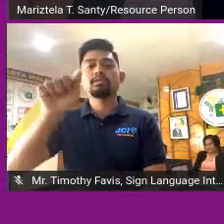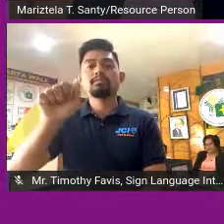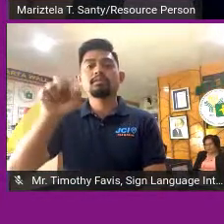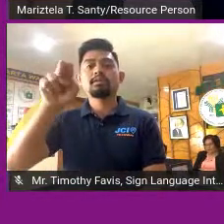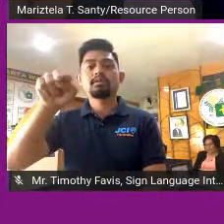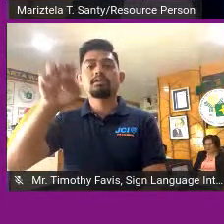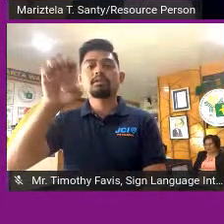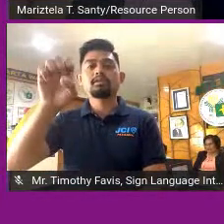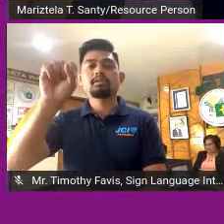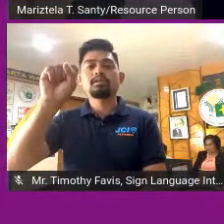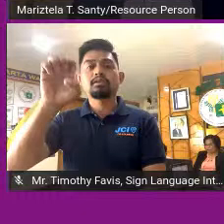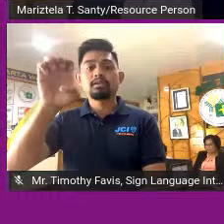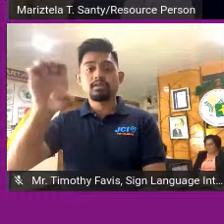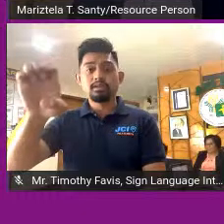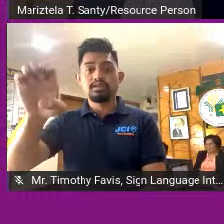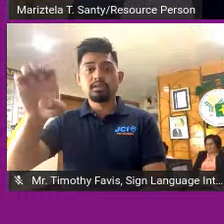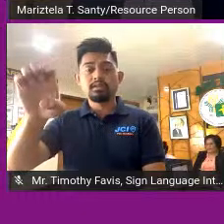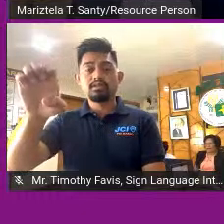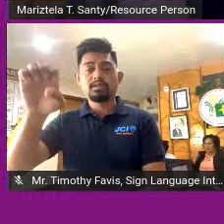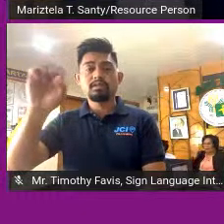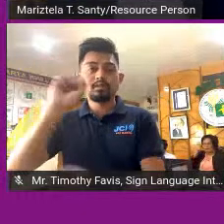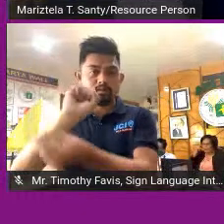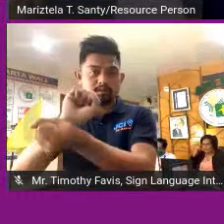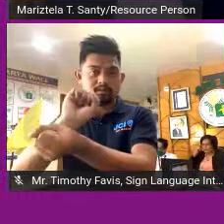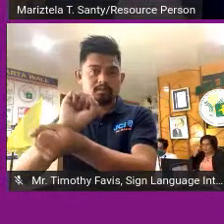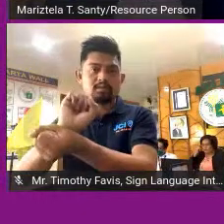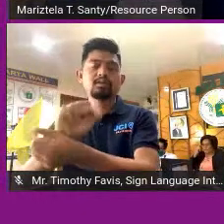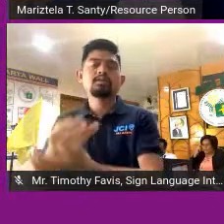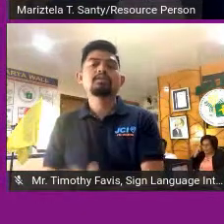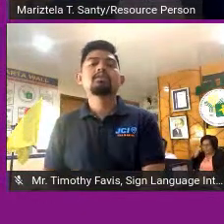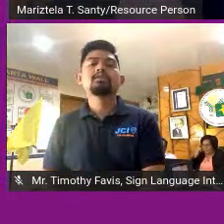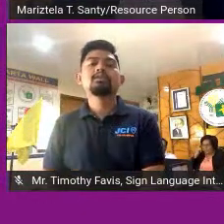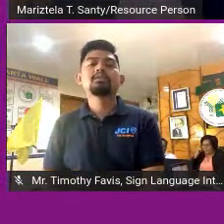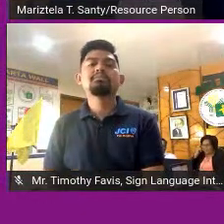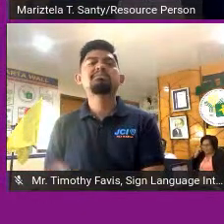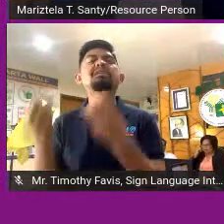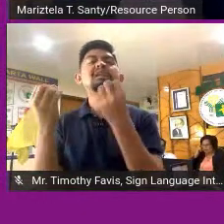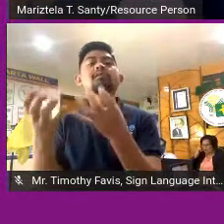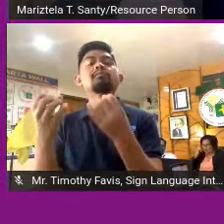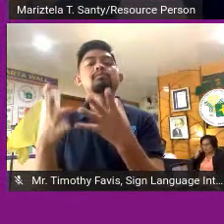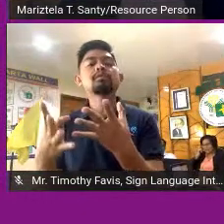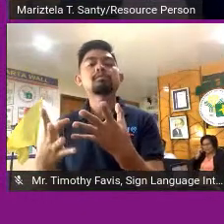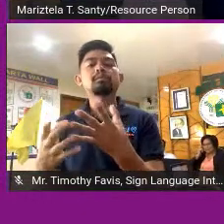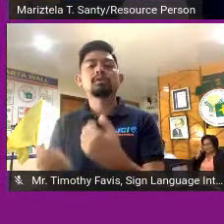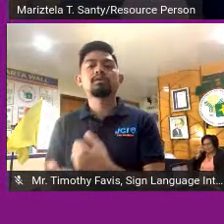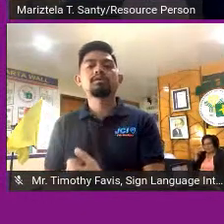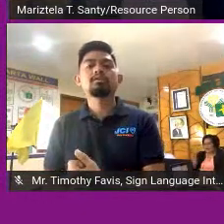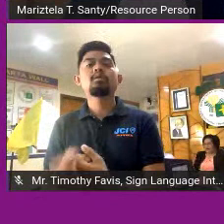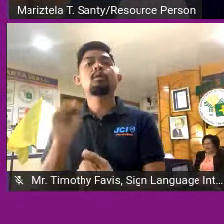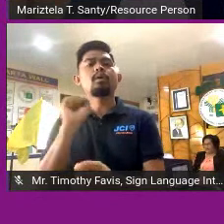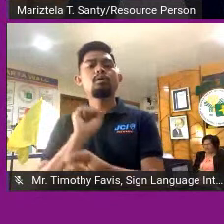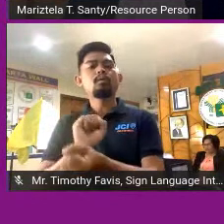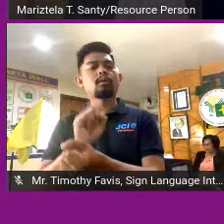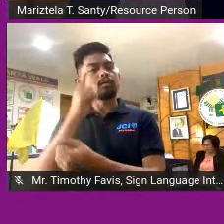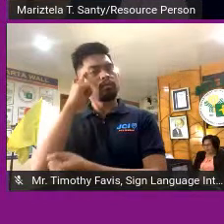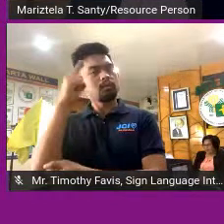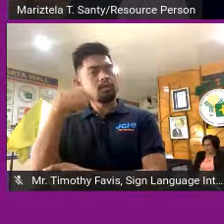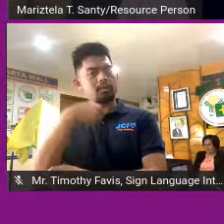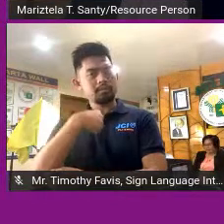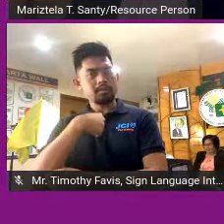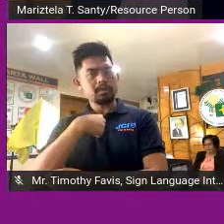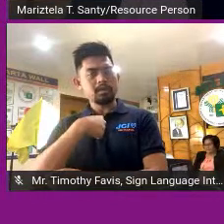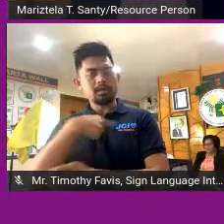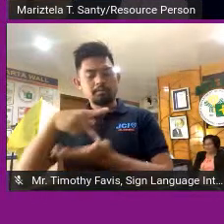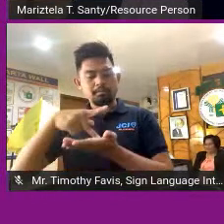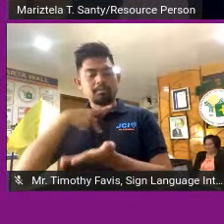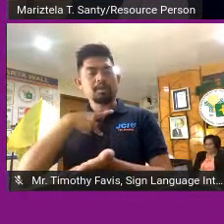doong sex slaves or comfort women. Work for meager pay. So, sumali sila sa mga hukbalap